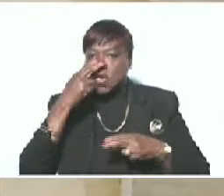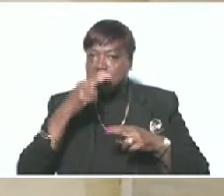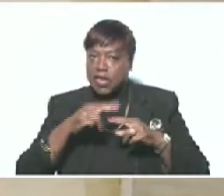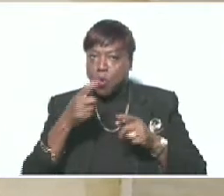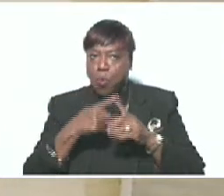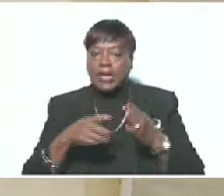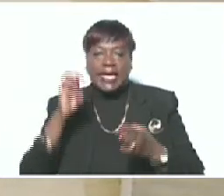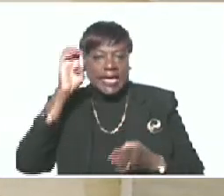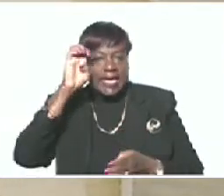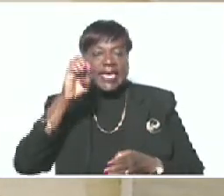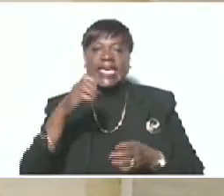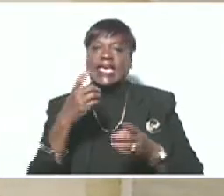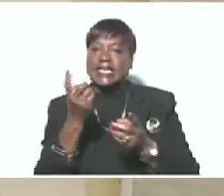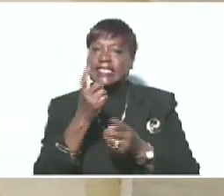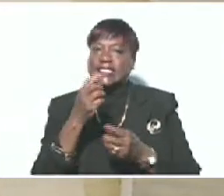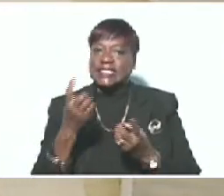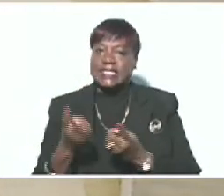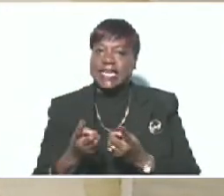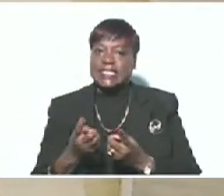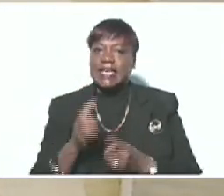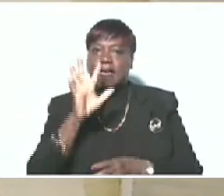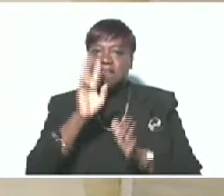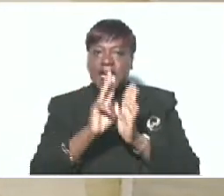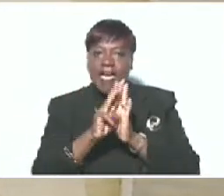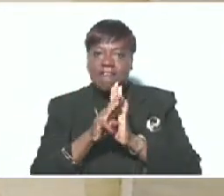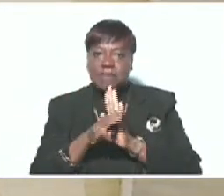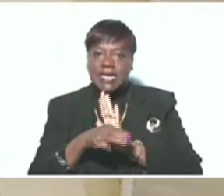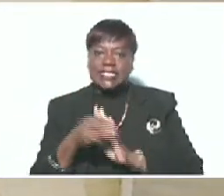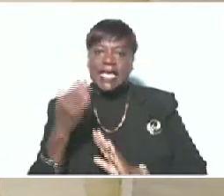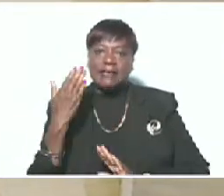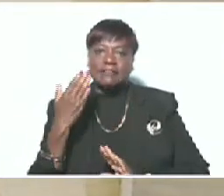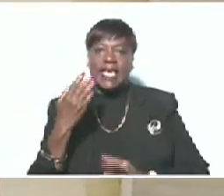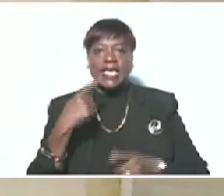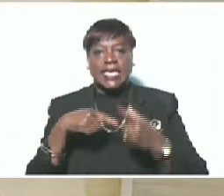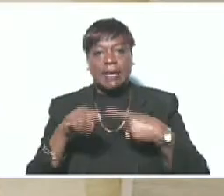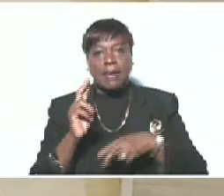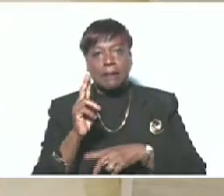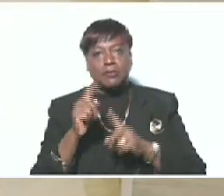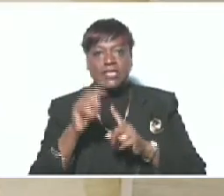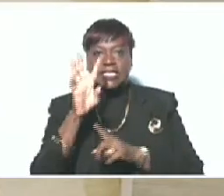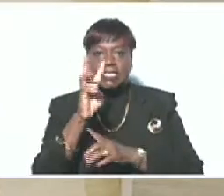to that to where she was on the sixth floor,